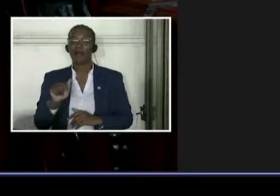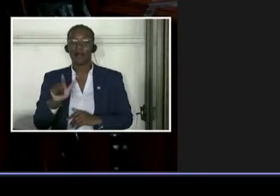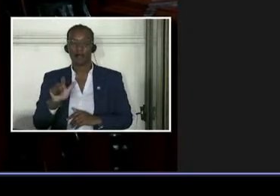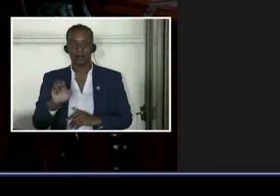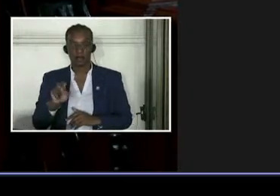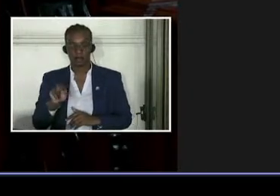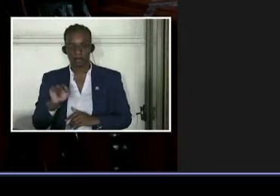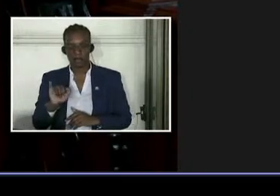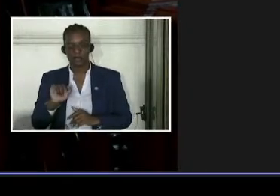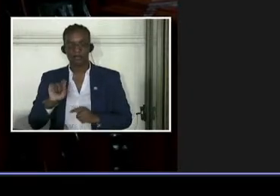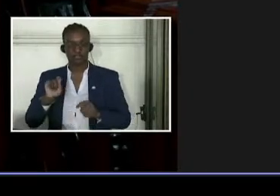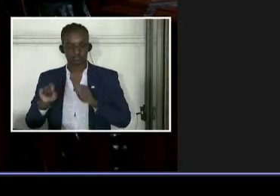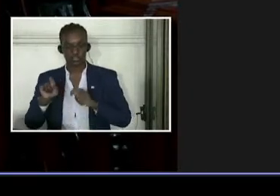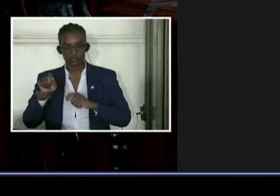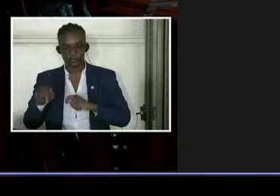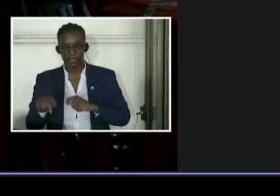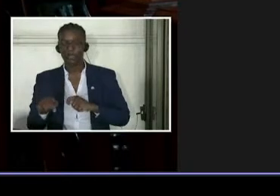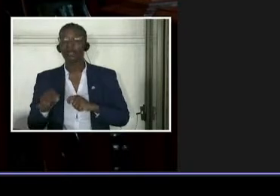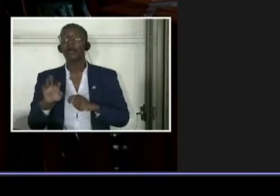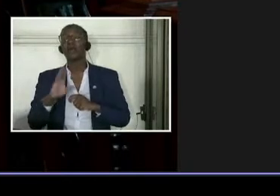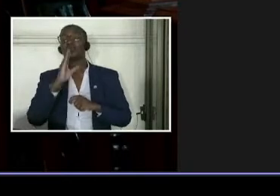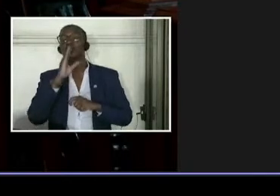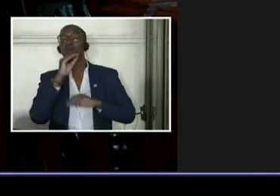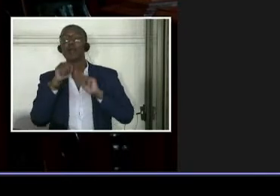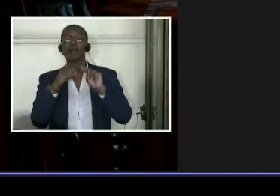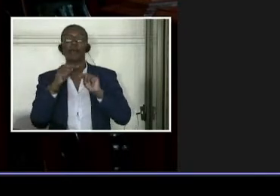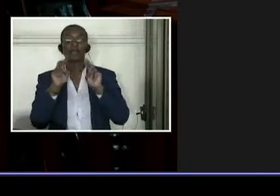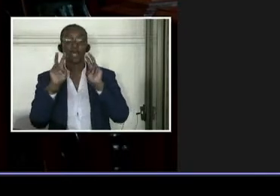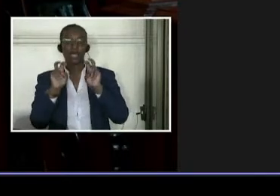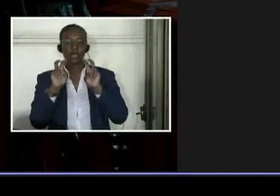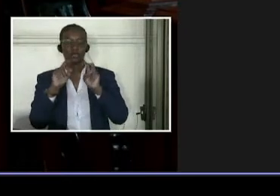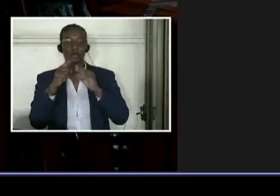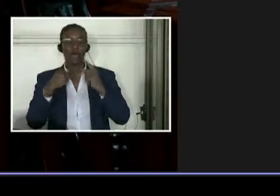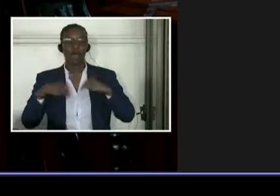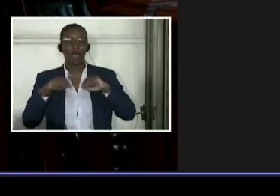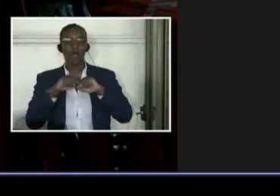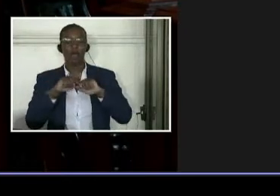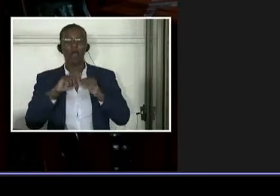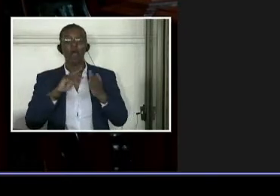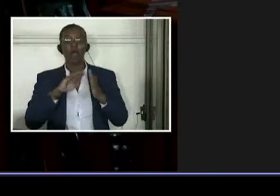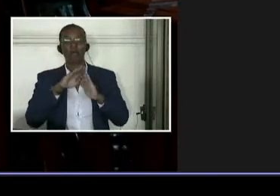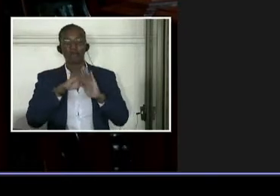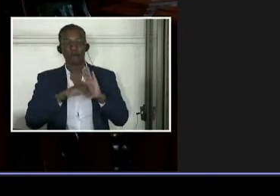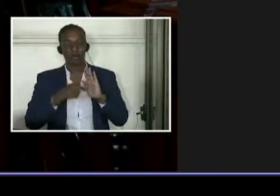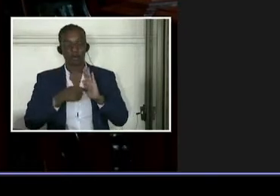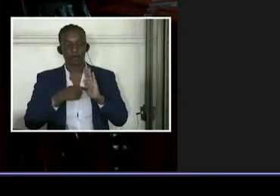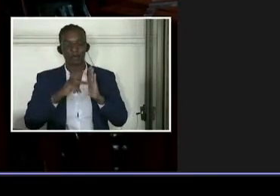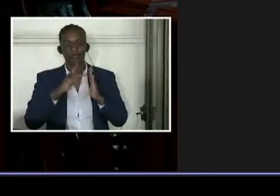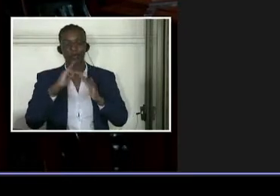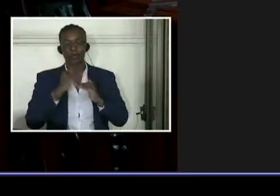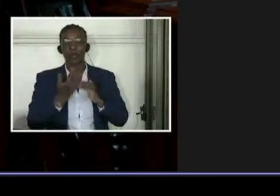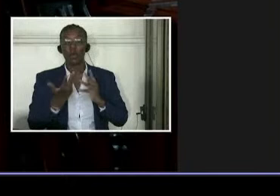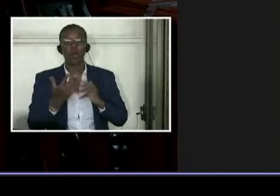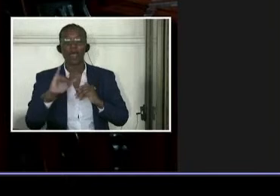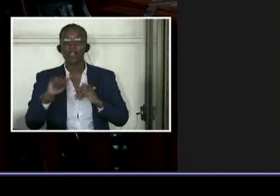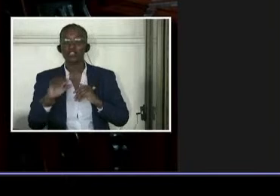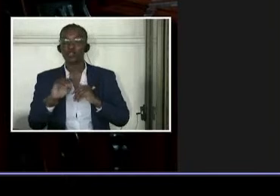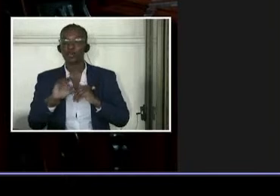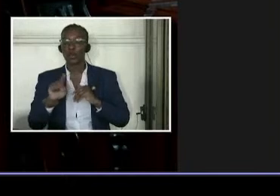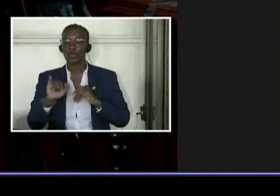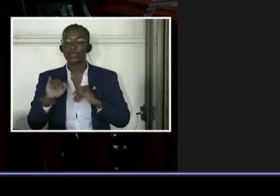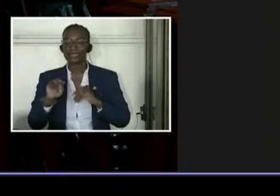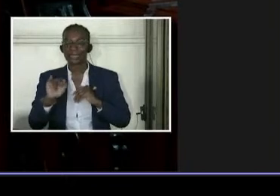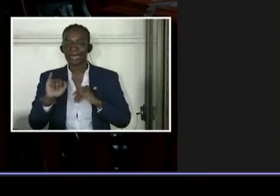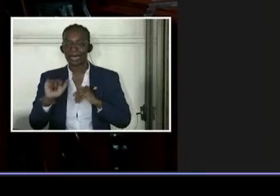We want to raise the issue of our program and project that is in Chozini local municipality,